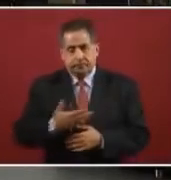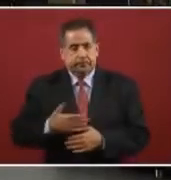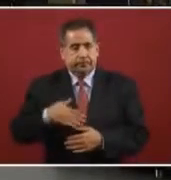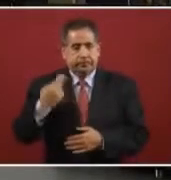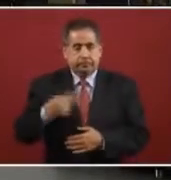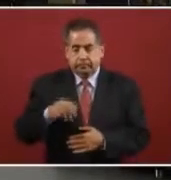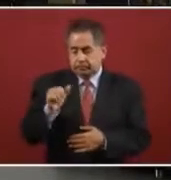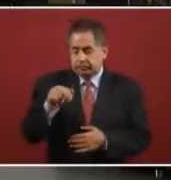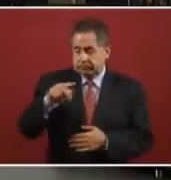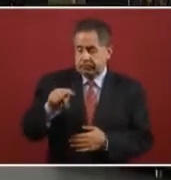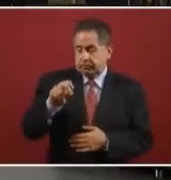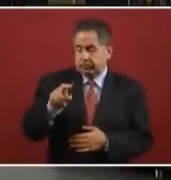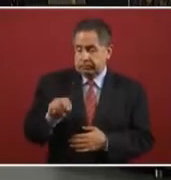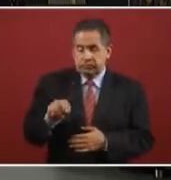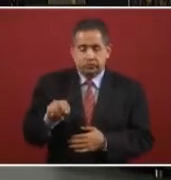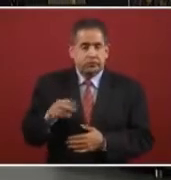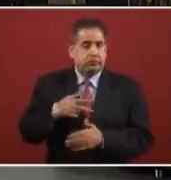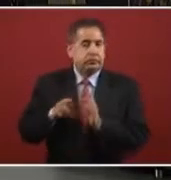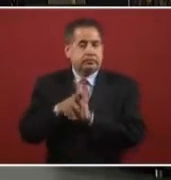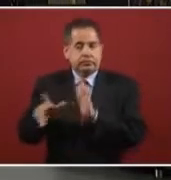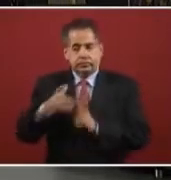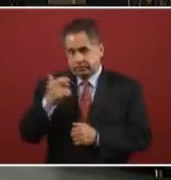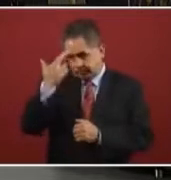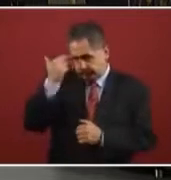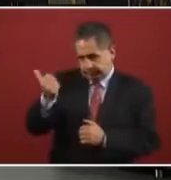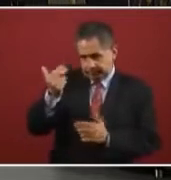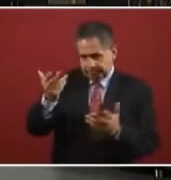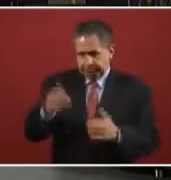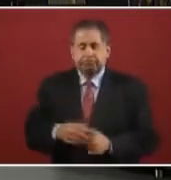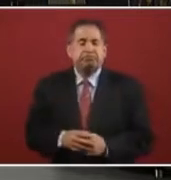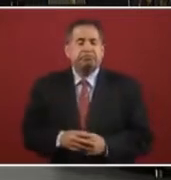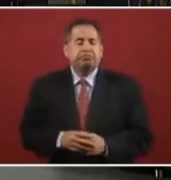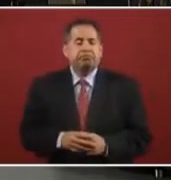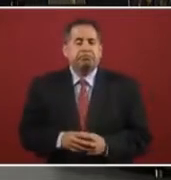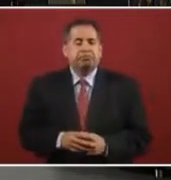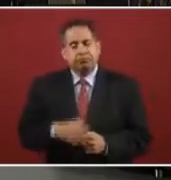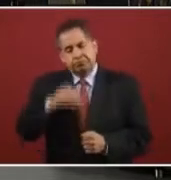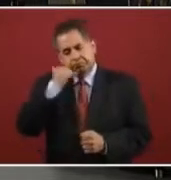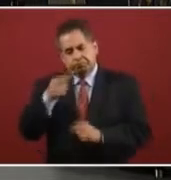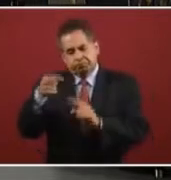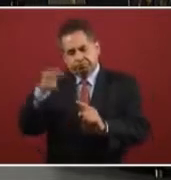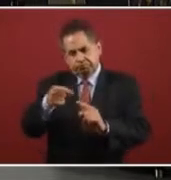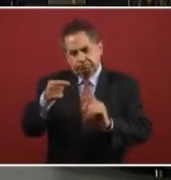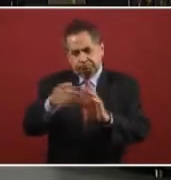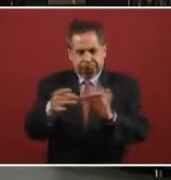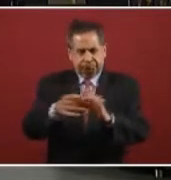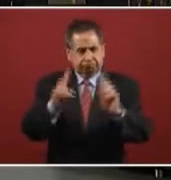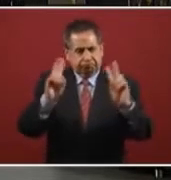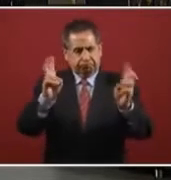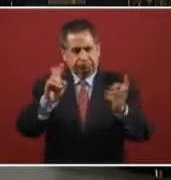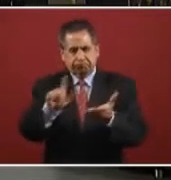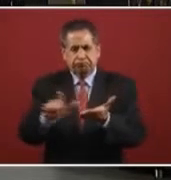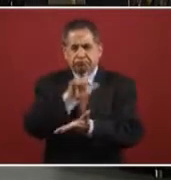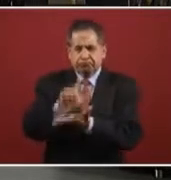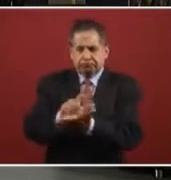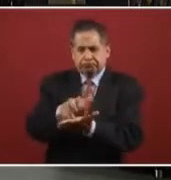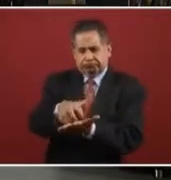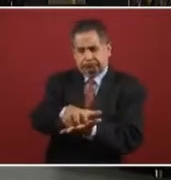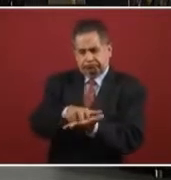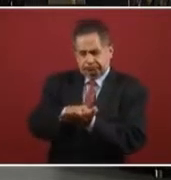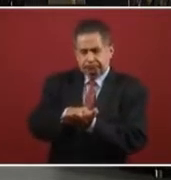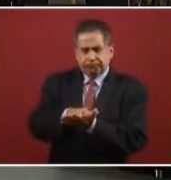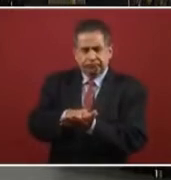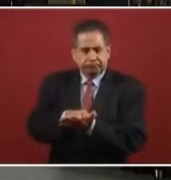Thank you, Mr. President. Me gustaría abordar un tema en I would like to ask a matter a la ley de austeridad regarding